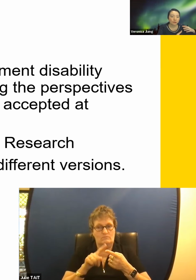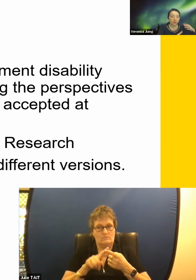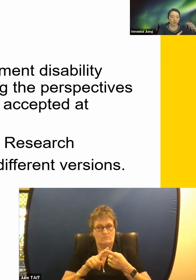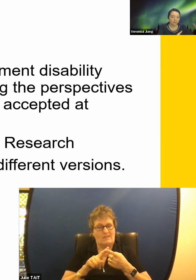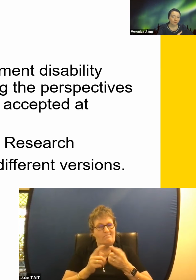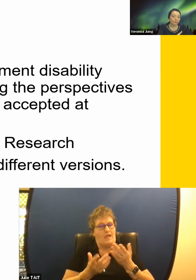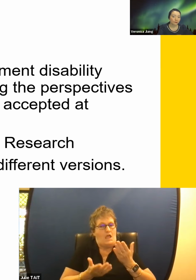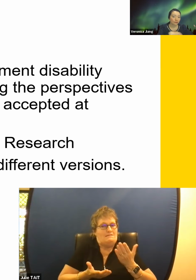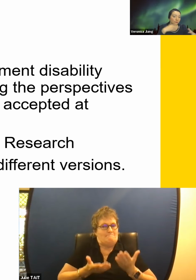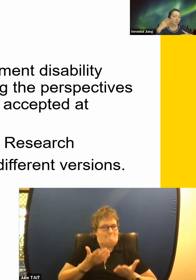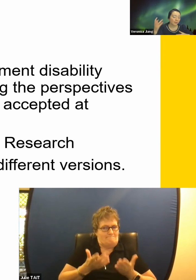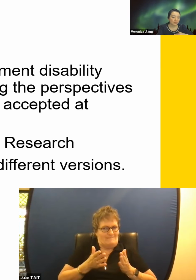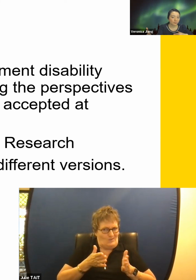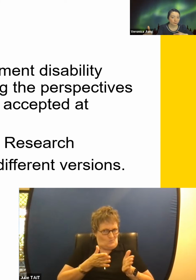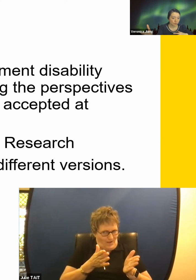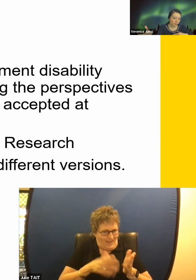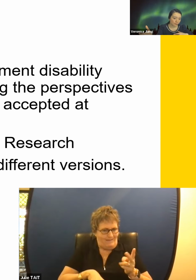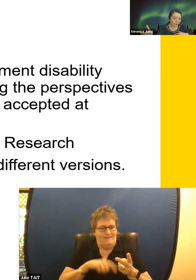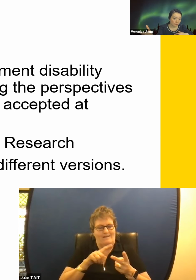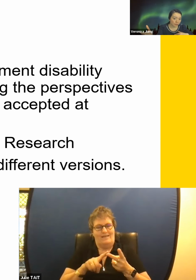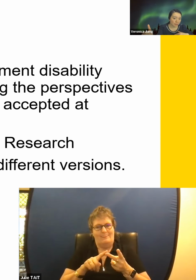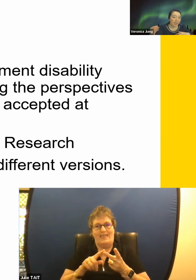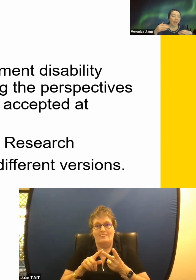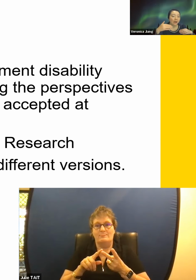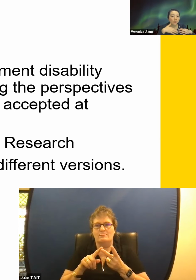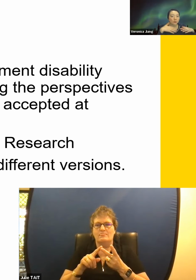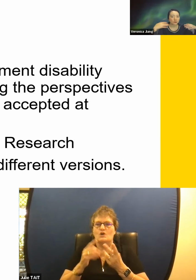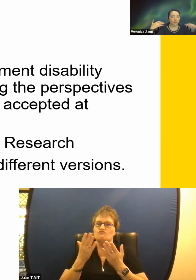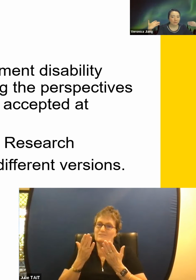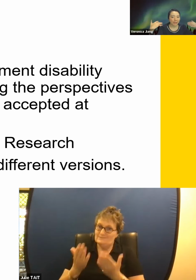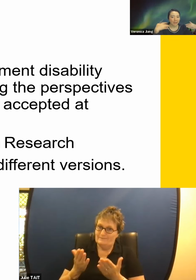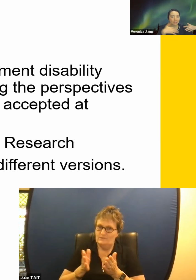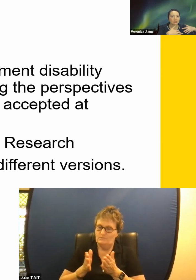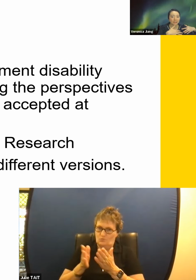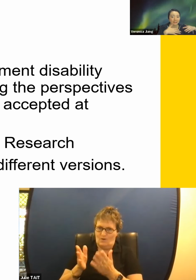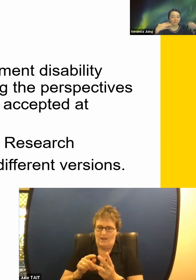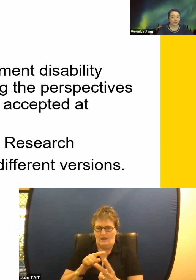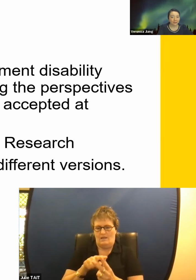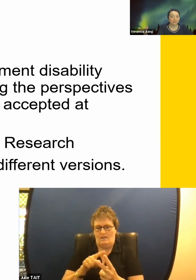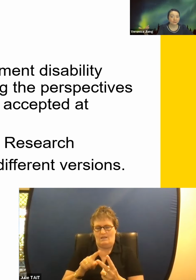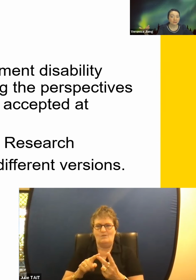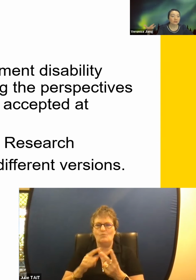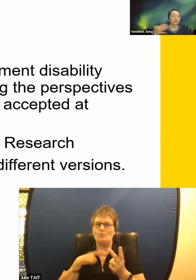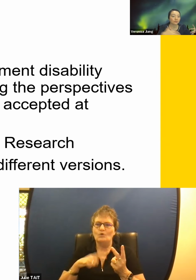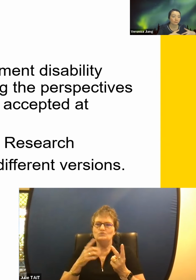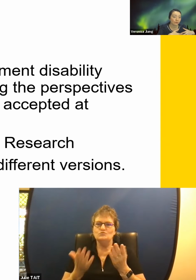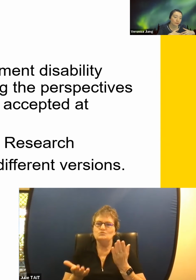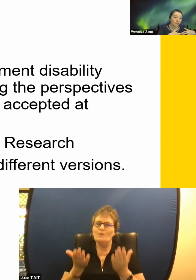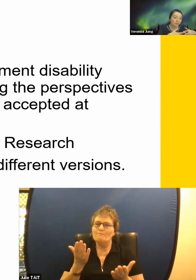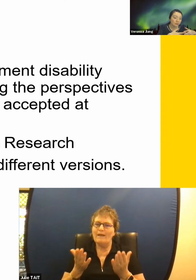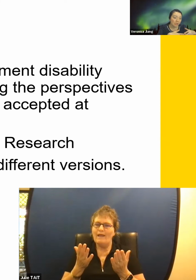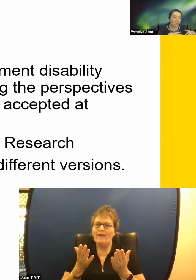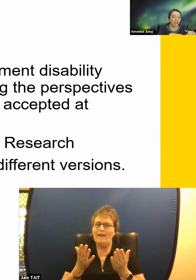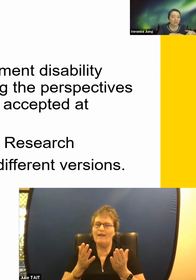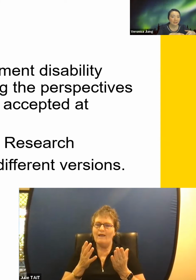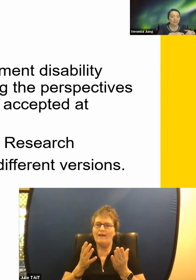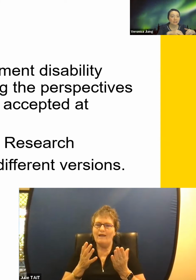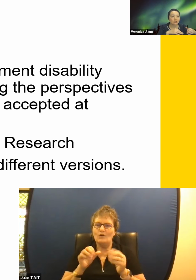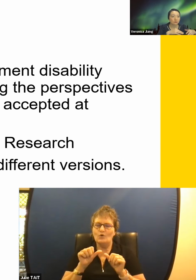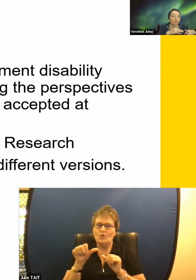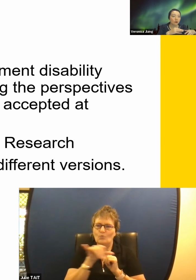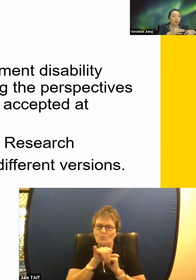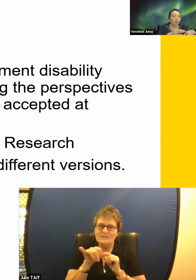questionable treatment version, respectable treatment version, and we want to compare like the effectiveness of different versions. Is